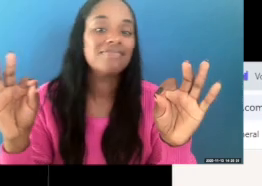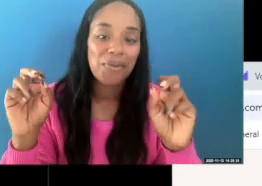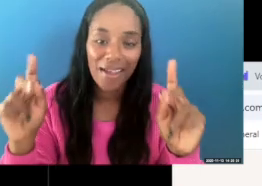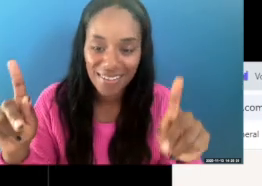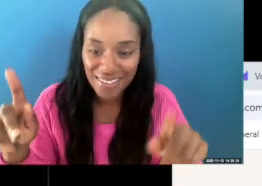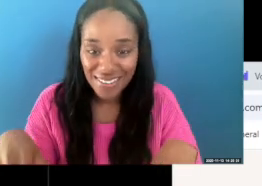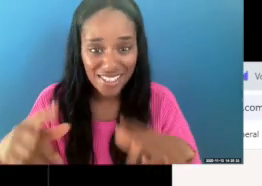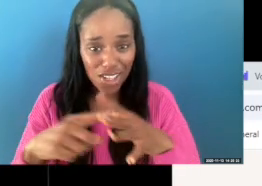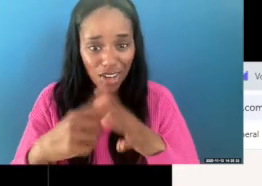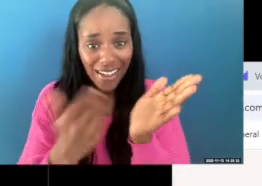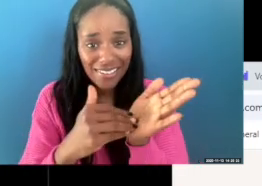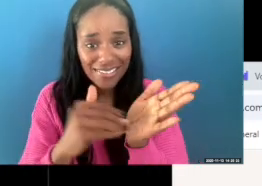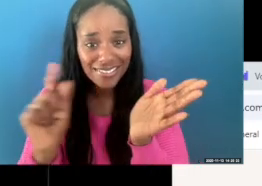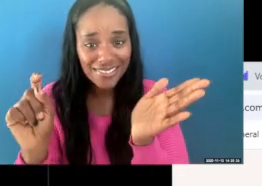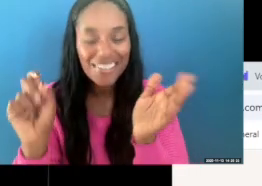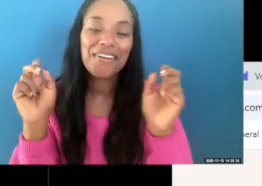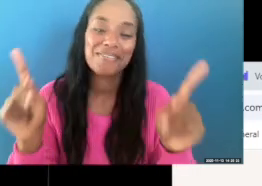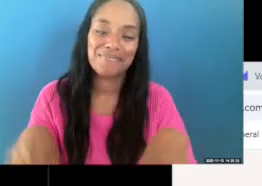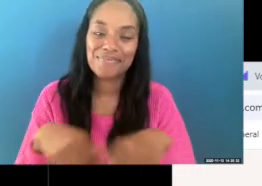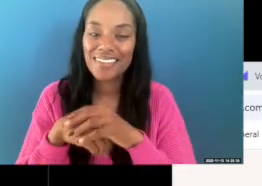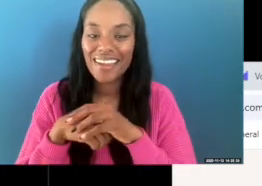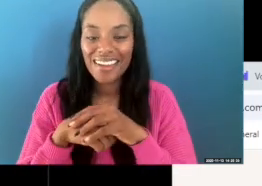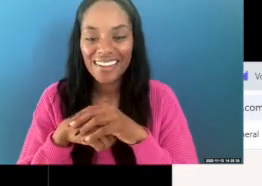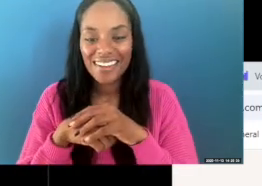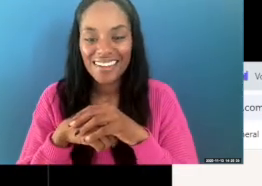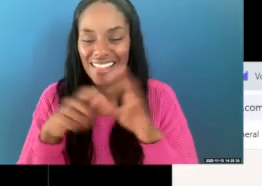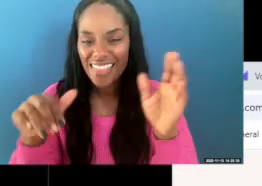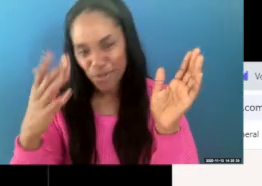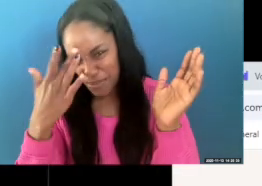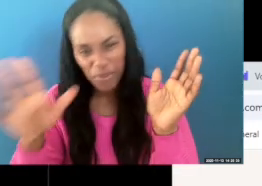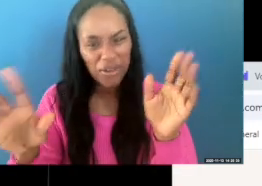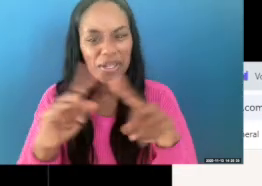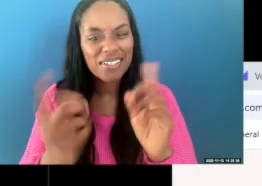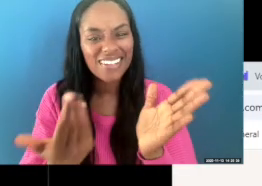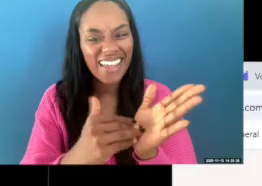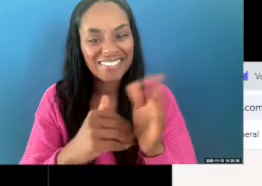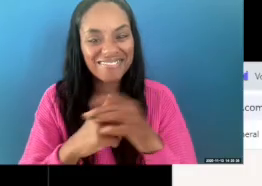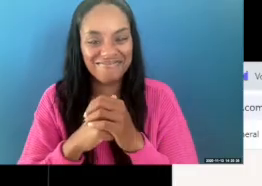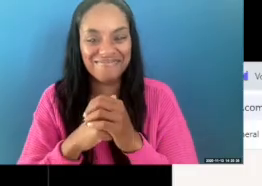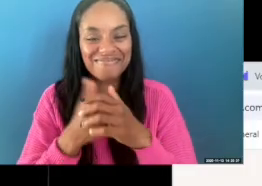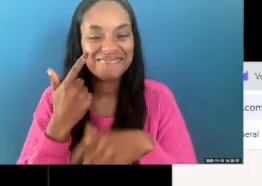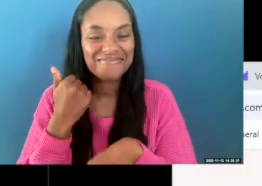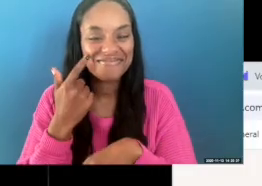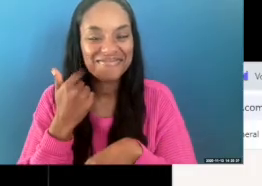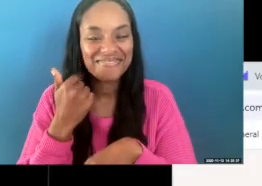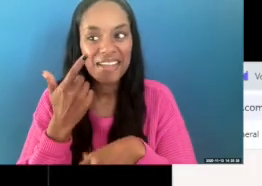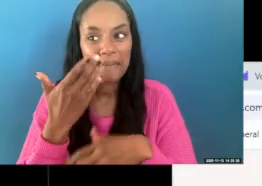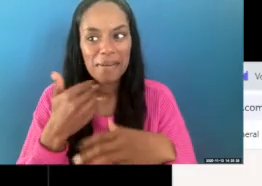Hey, Ryan, can I just have you hang up for 1 second? Can we check the microphone? It might not be on.